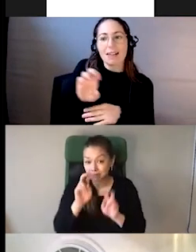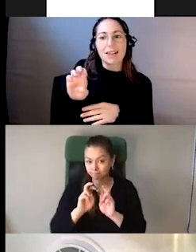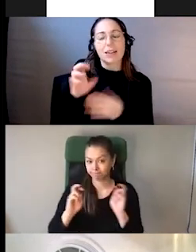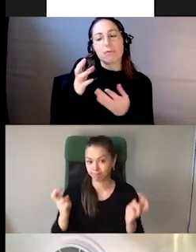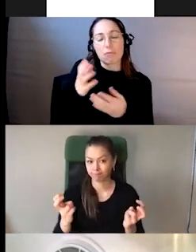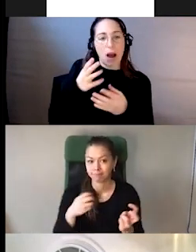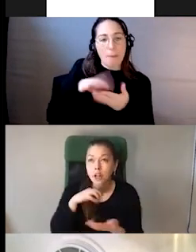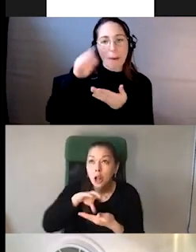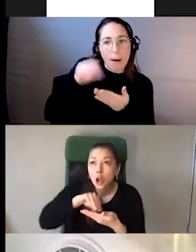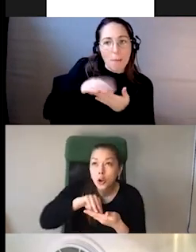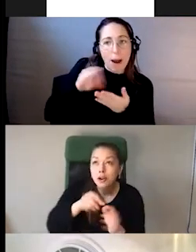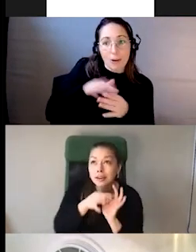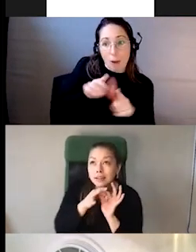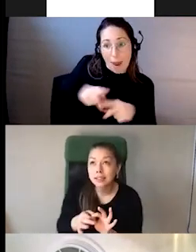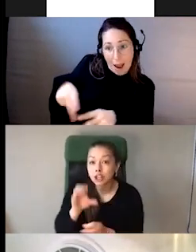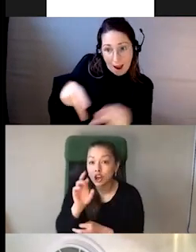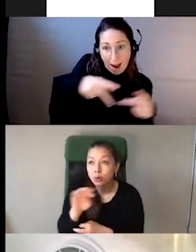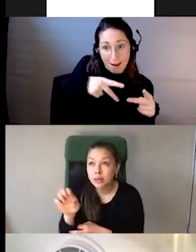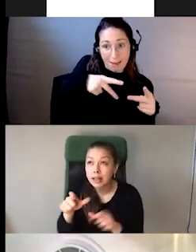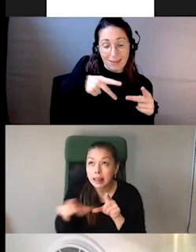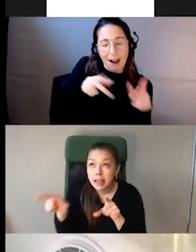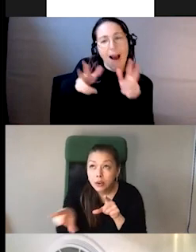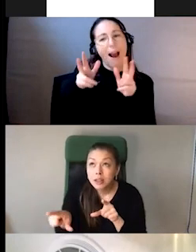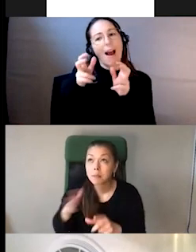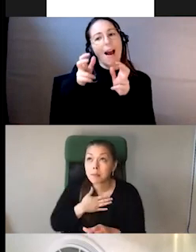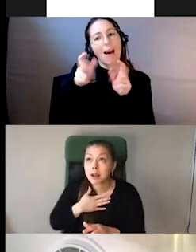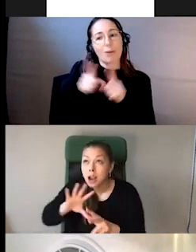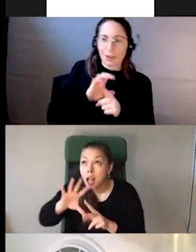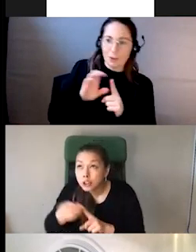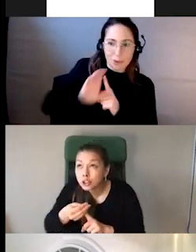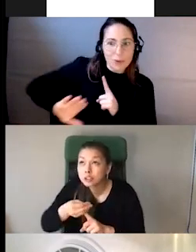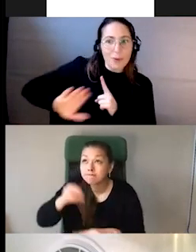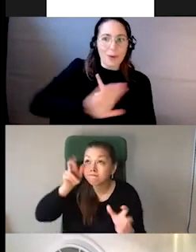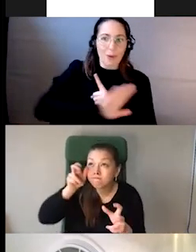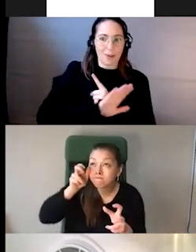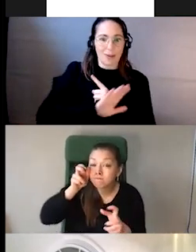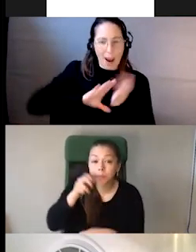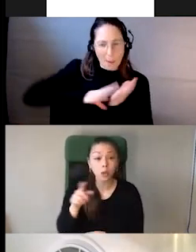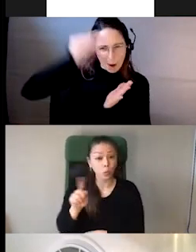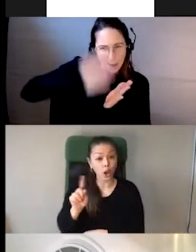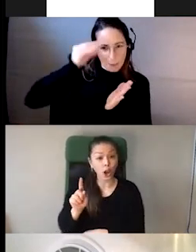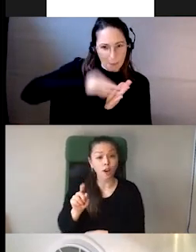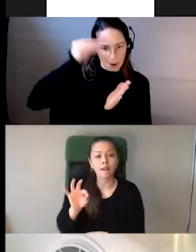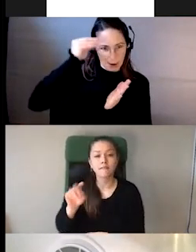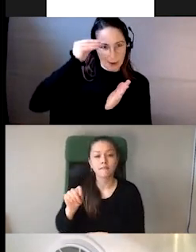language, as well as learning about their culture. And this is in Fort Vermilion, Alberta.